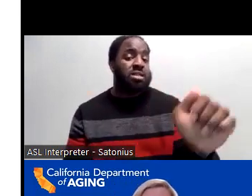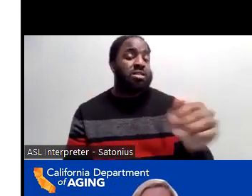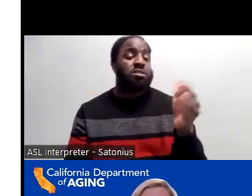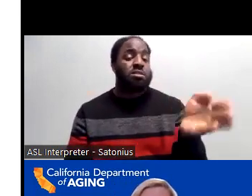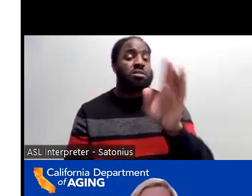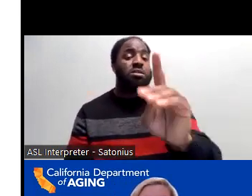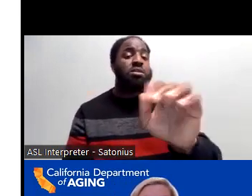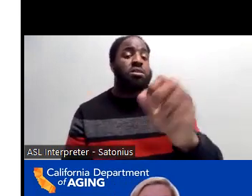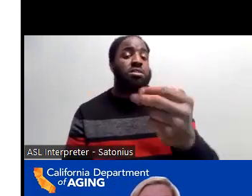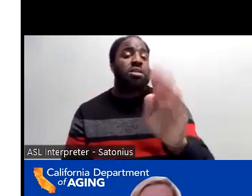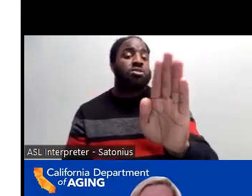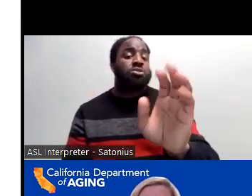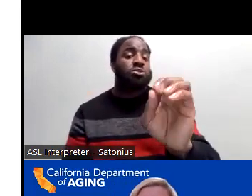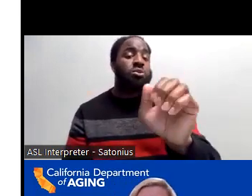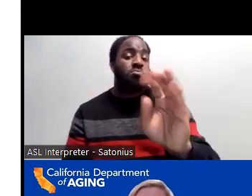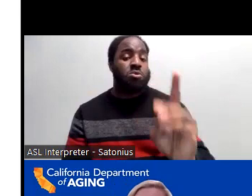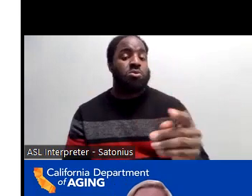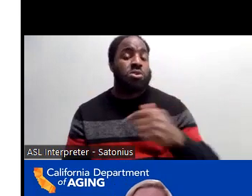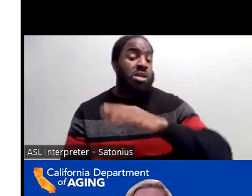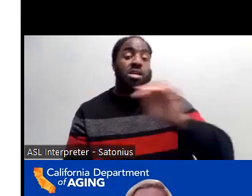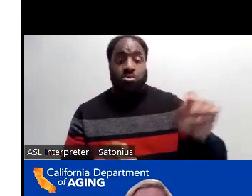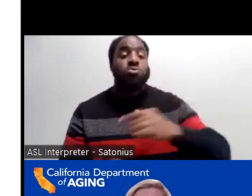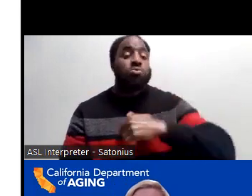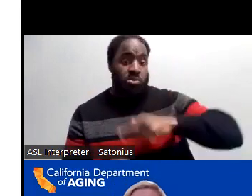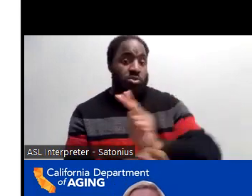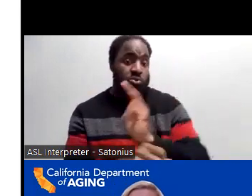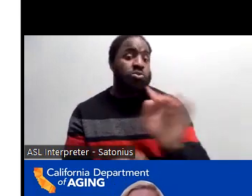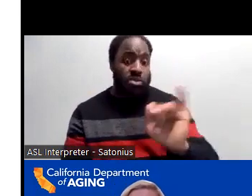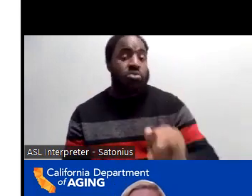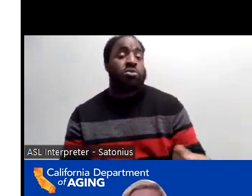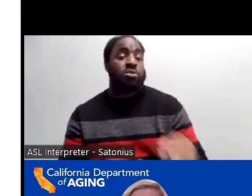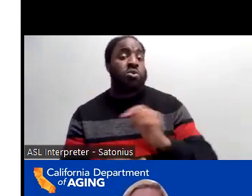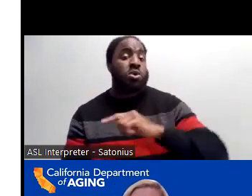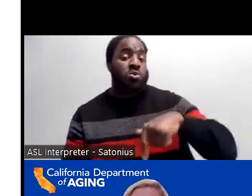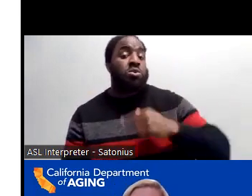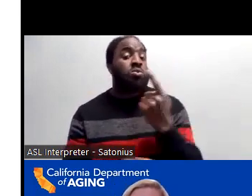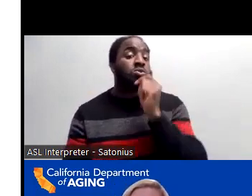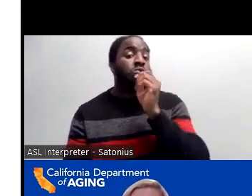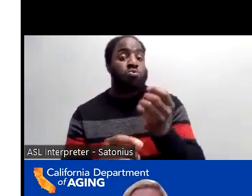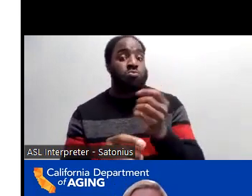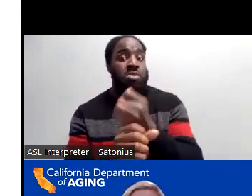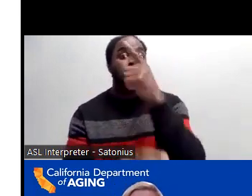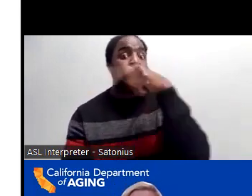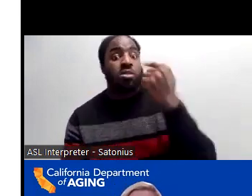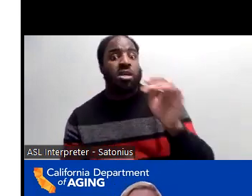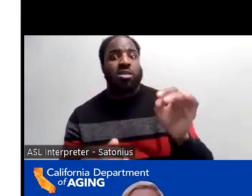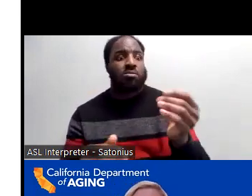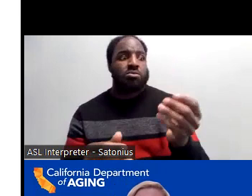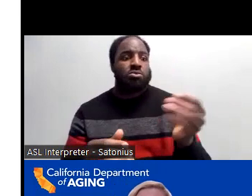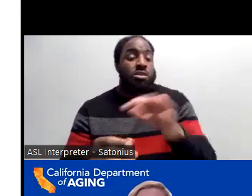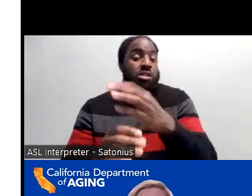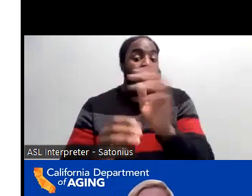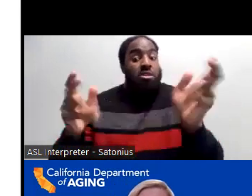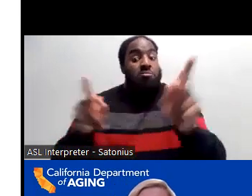excited about this, and we use it too. So we might be the ones that really make it look like a lot of people are using it, but it's a